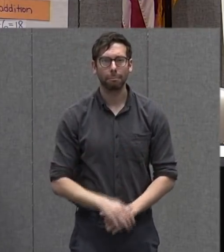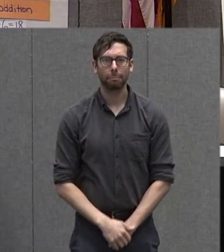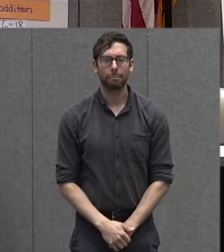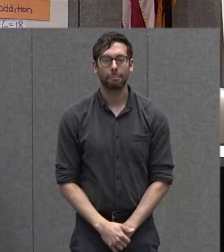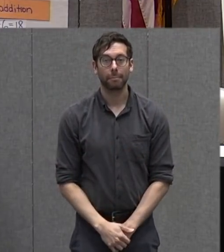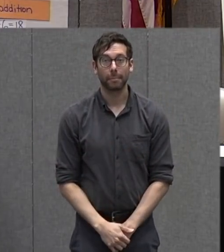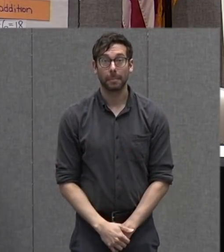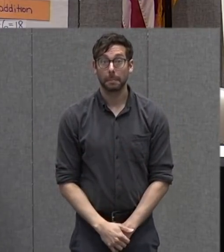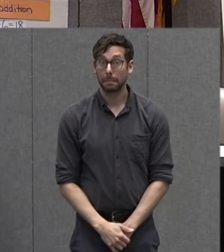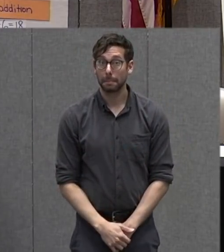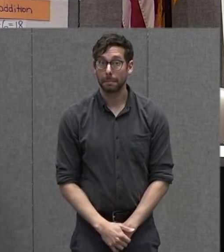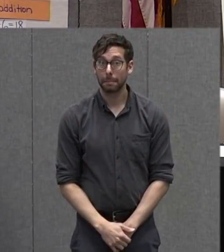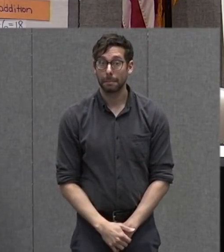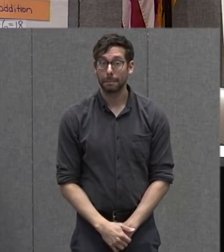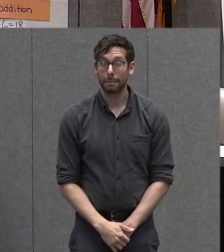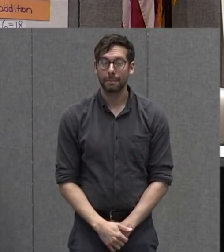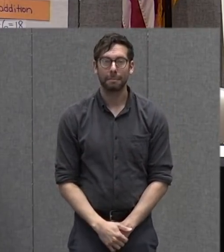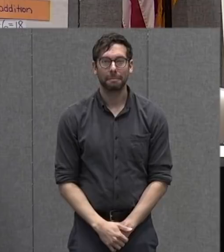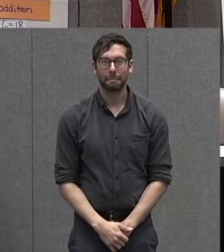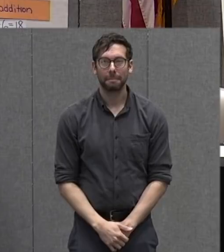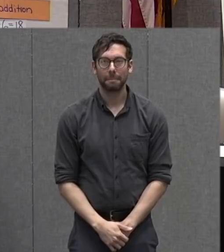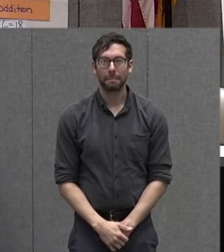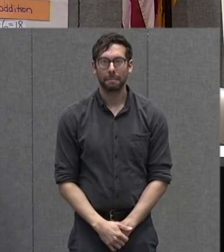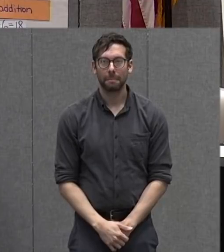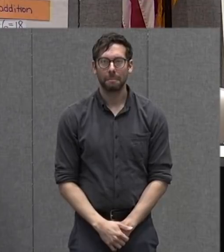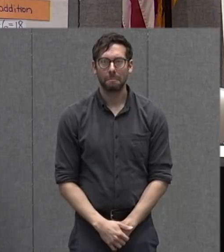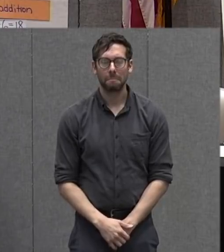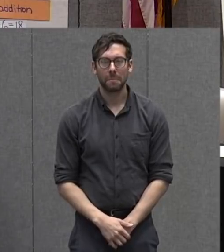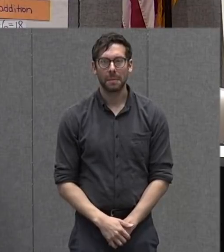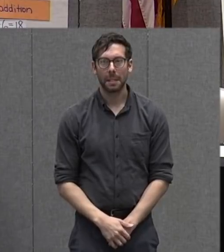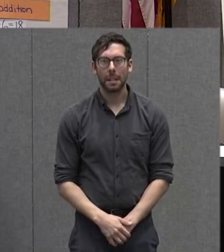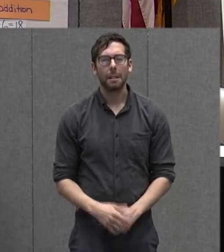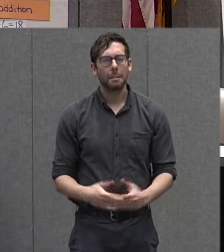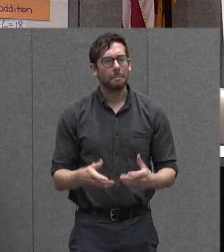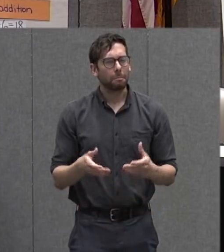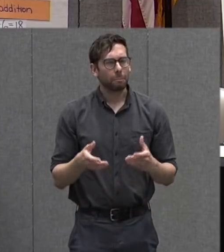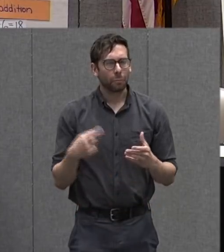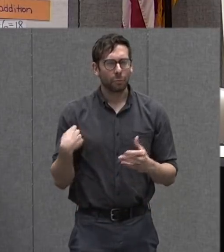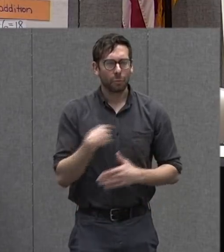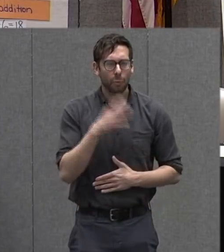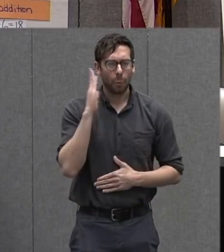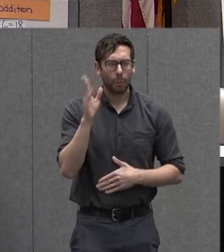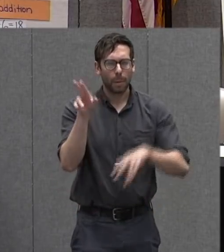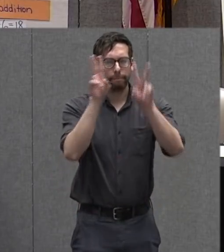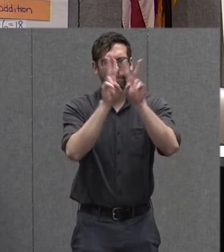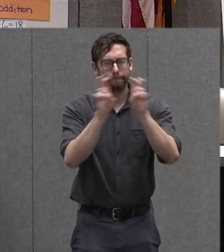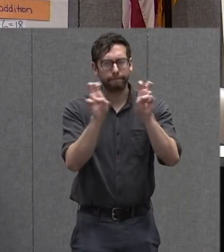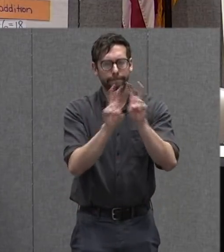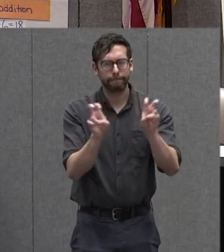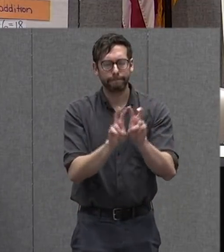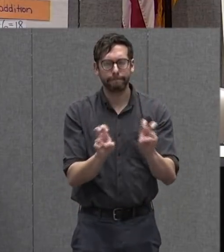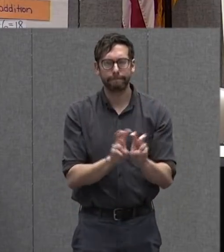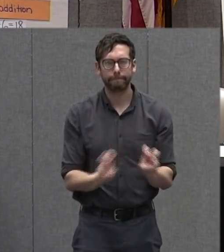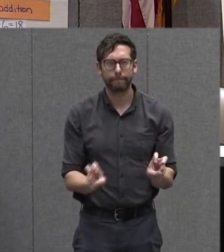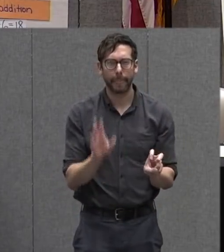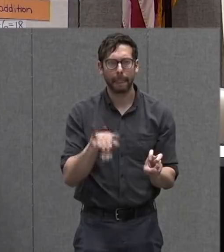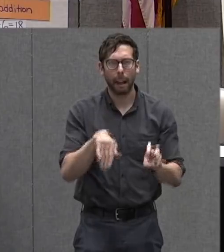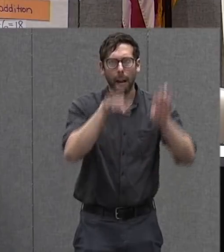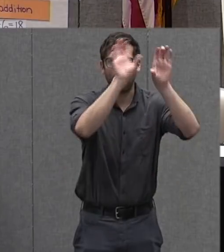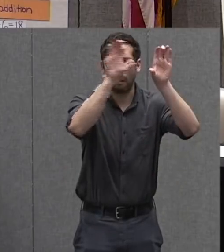Any ideas? Let's start talking about the ways we thought about this pattern. So, did anyone try to count it by